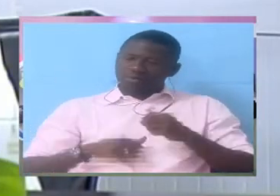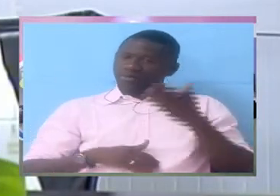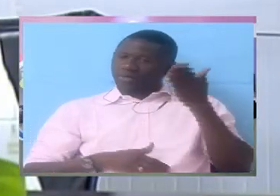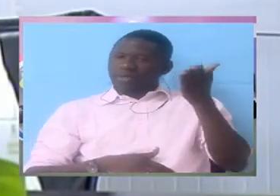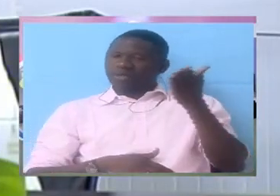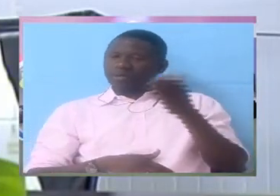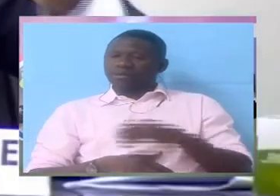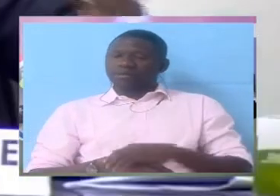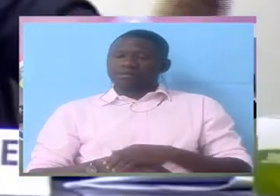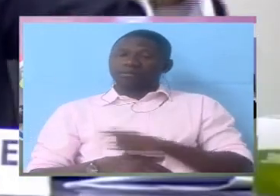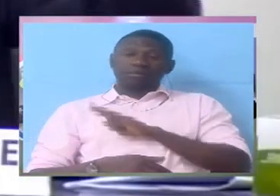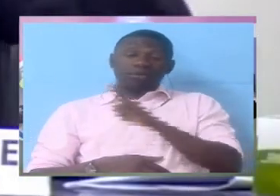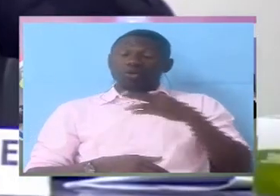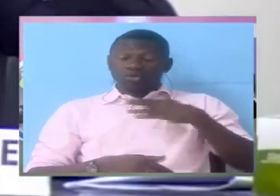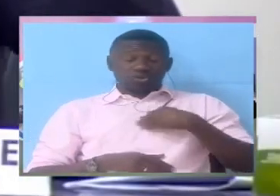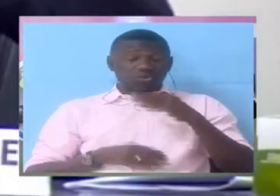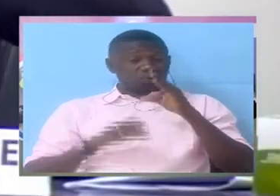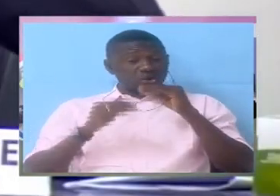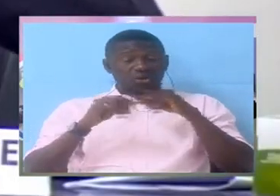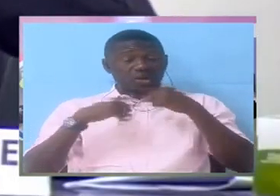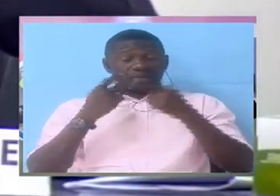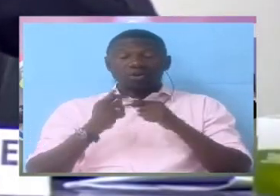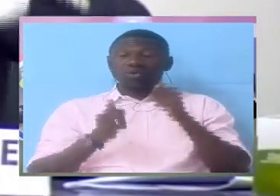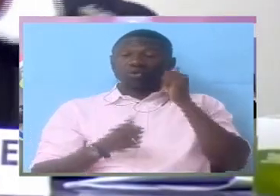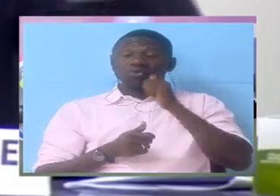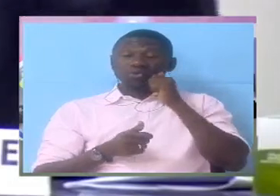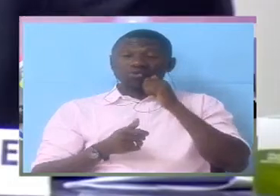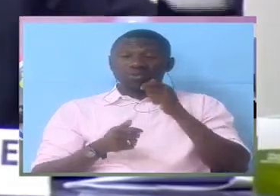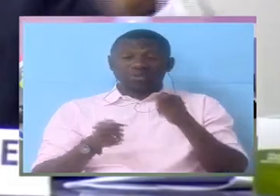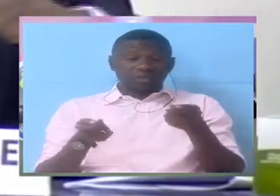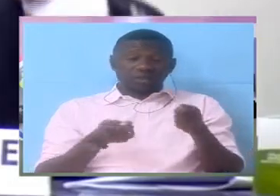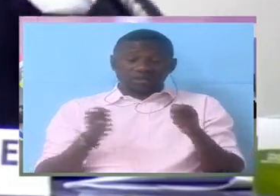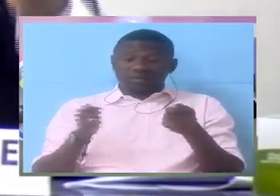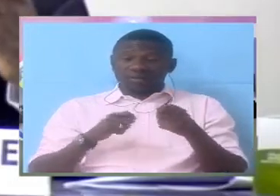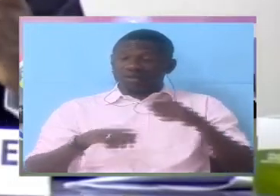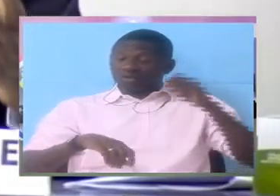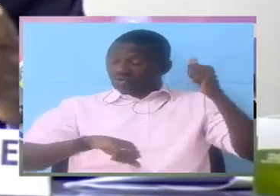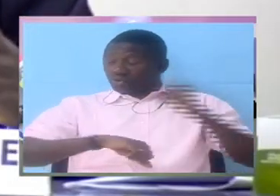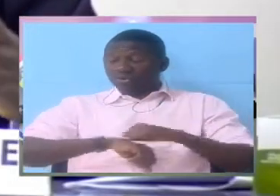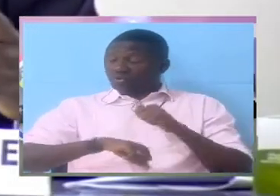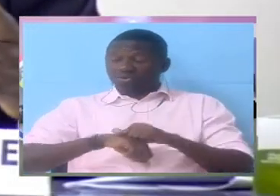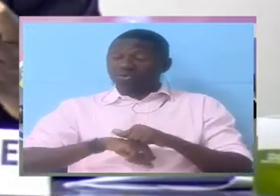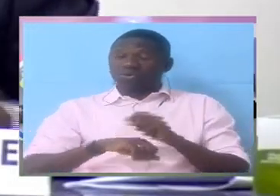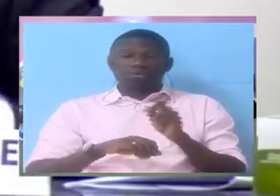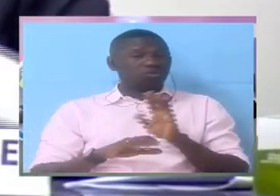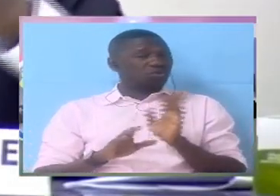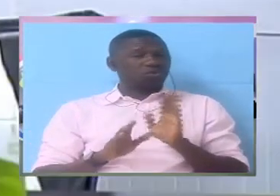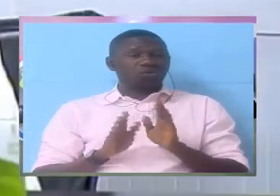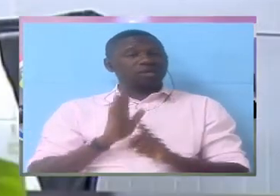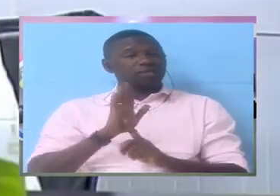I'm not talking about using heavy machines to torture, like tractors and bulldozers or